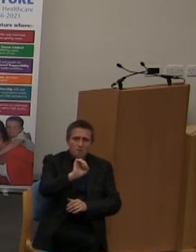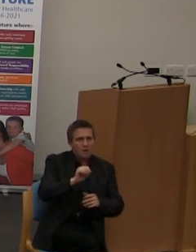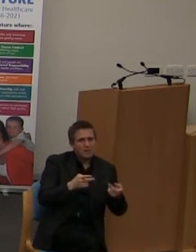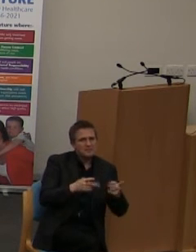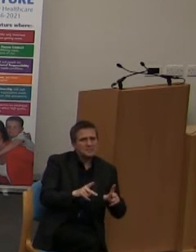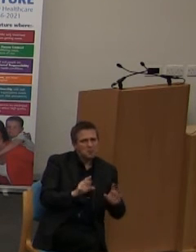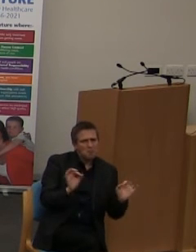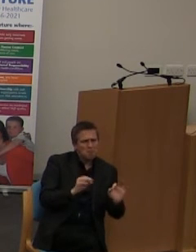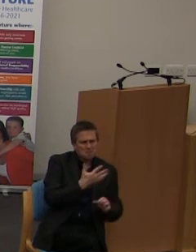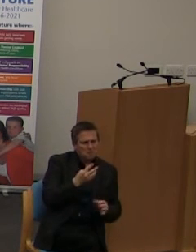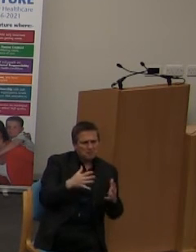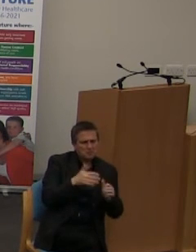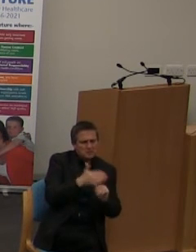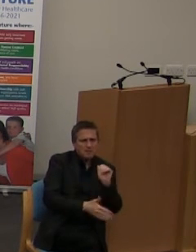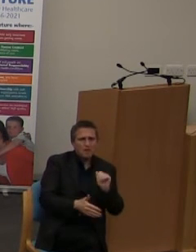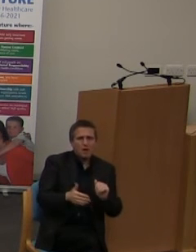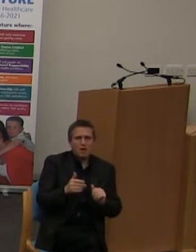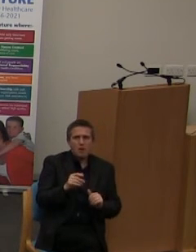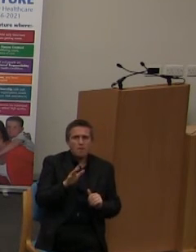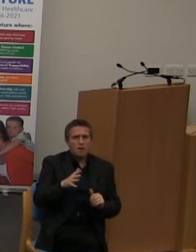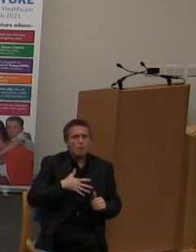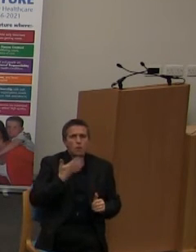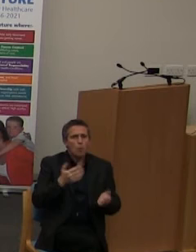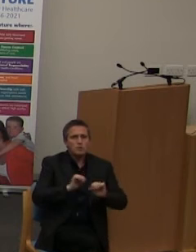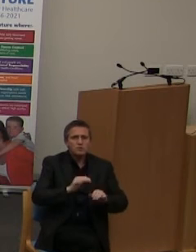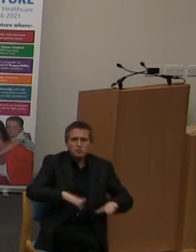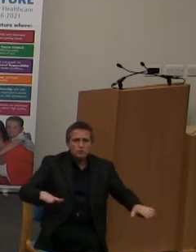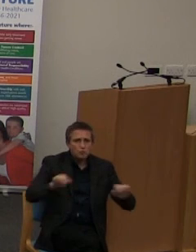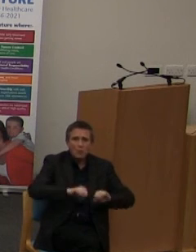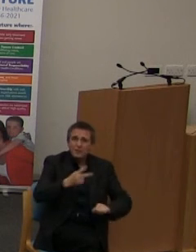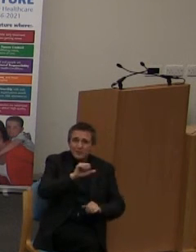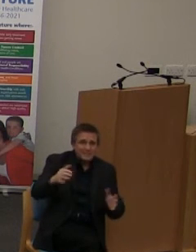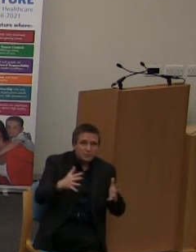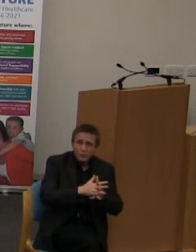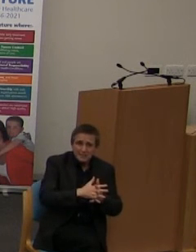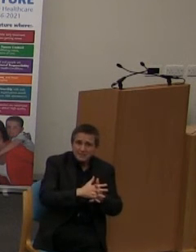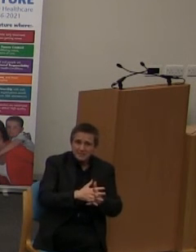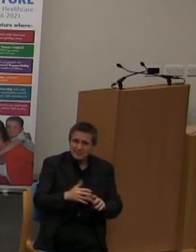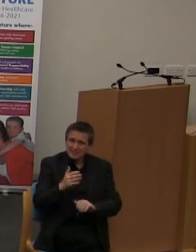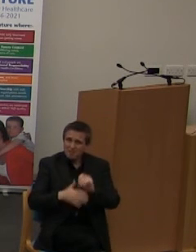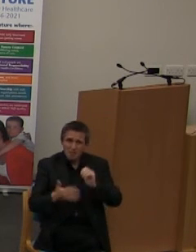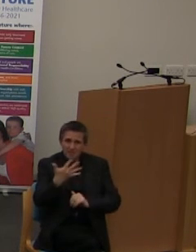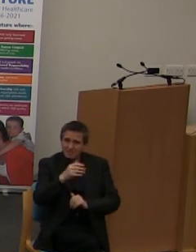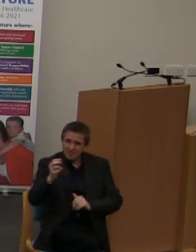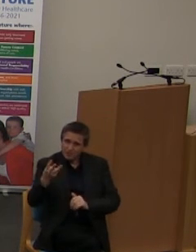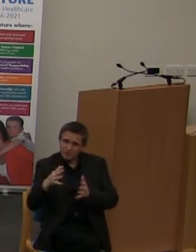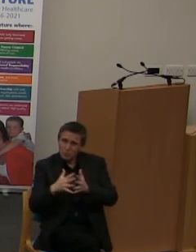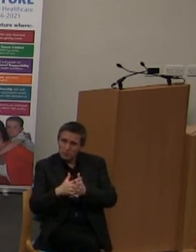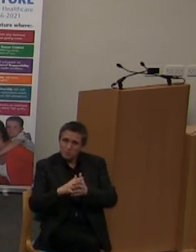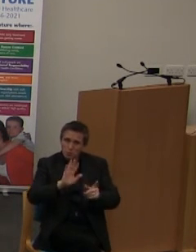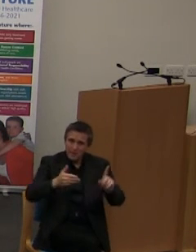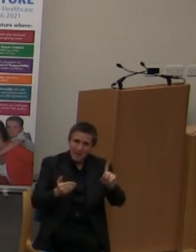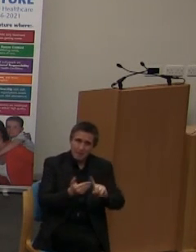not there. We're not happy that we've got children waiting 26 weeks, never mind waiting 53 weeks, but we are working towards